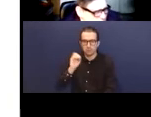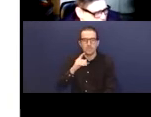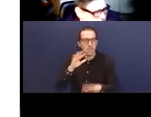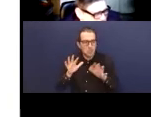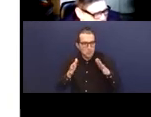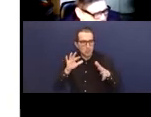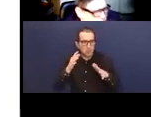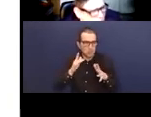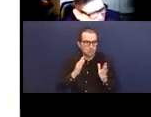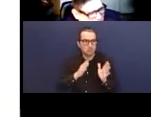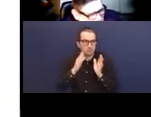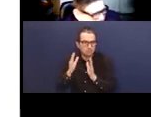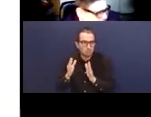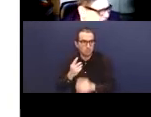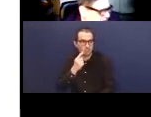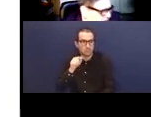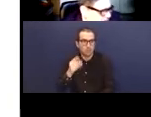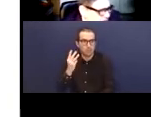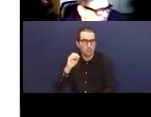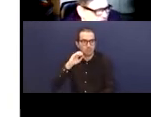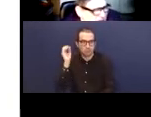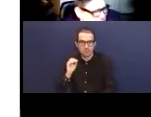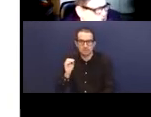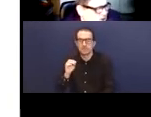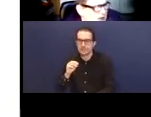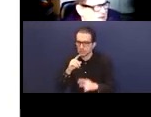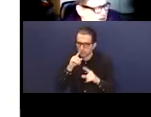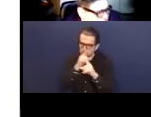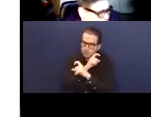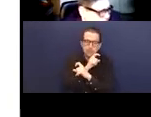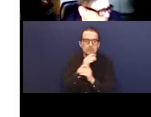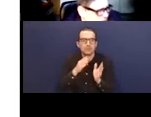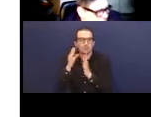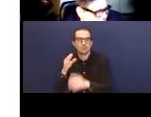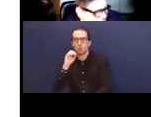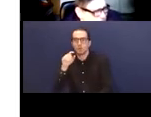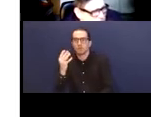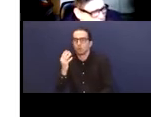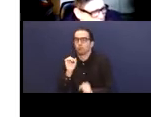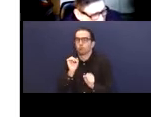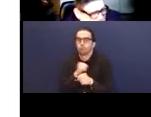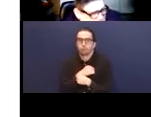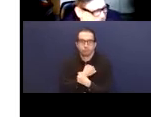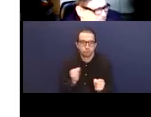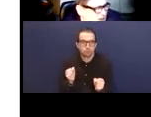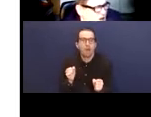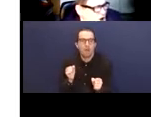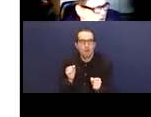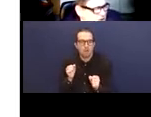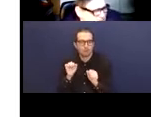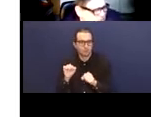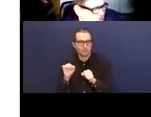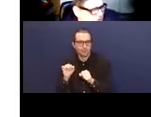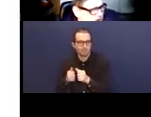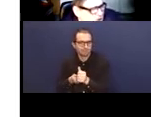require personal assistance or family care. And then communicating as well, there we had 2.1% on